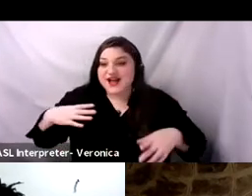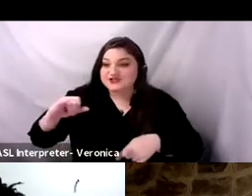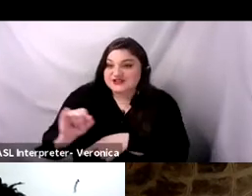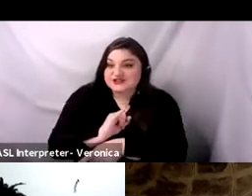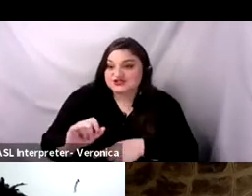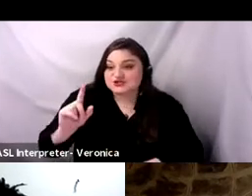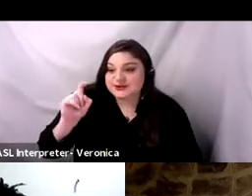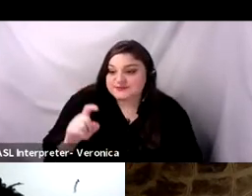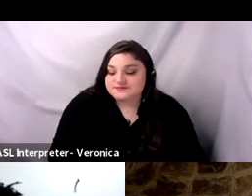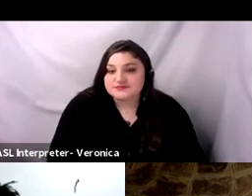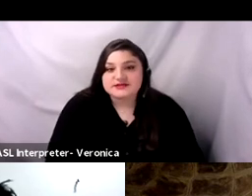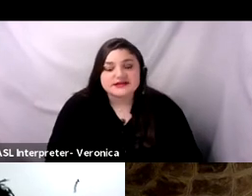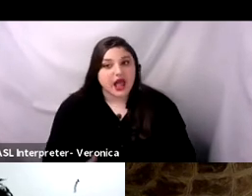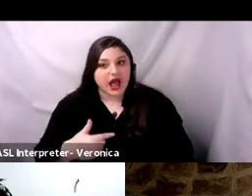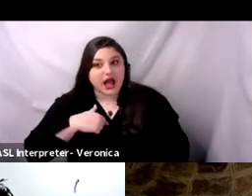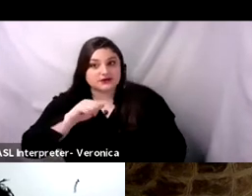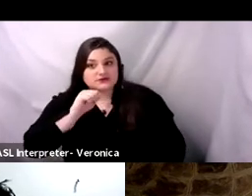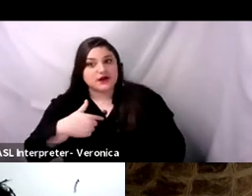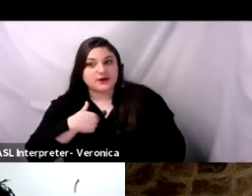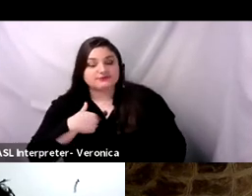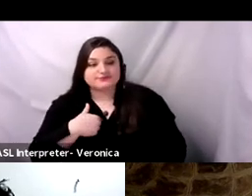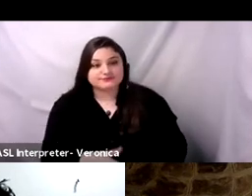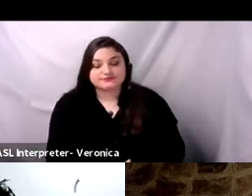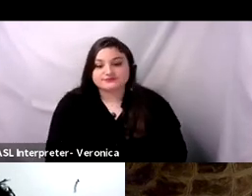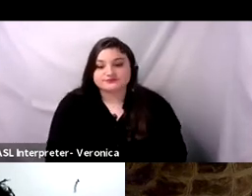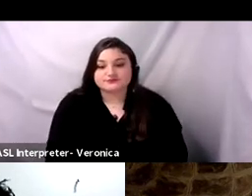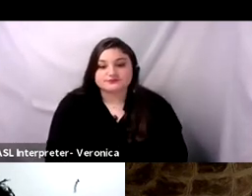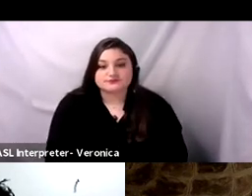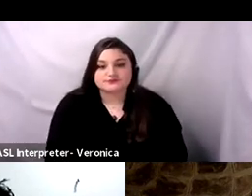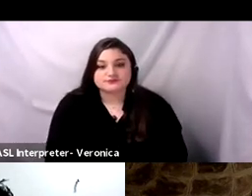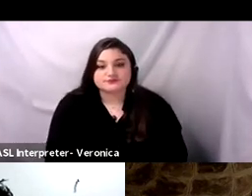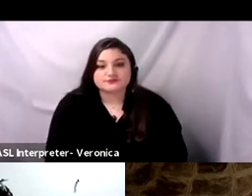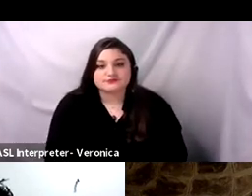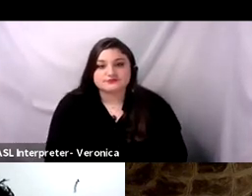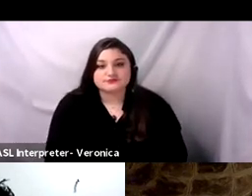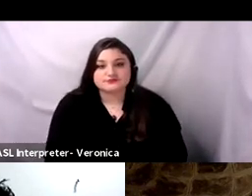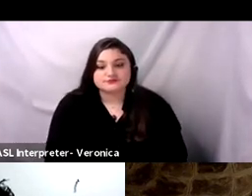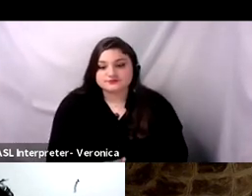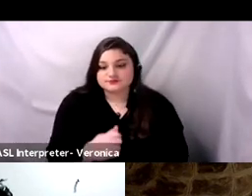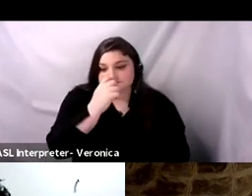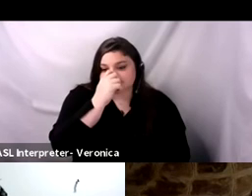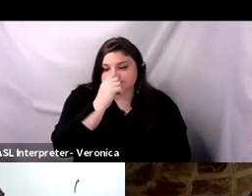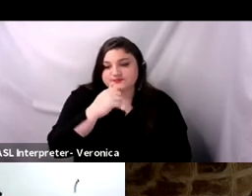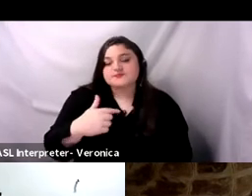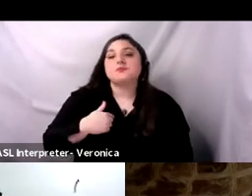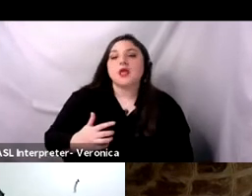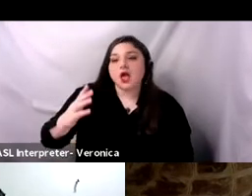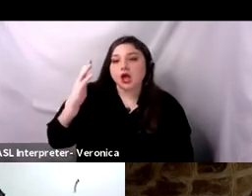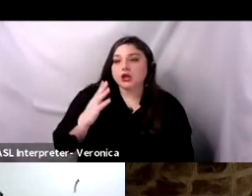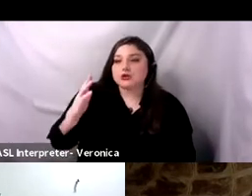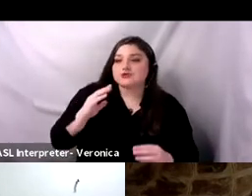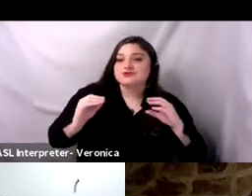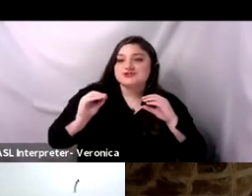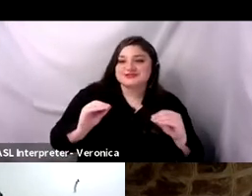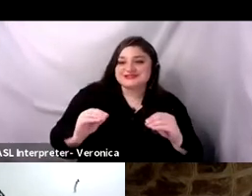I do not. I believe that I used to teach in fashion programs. I believe that